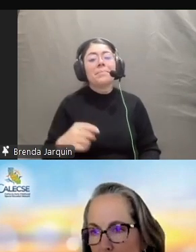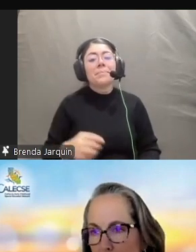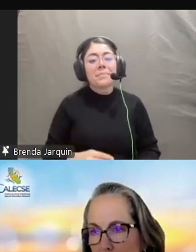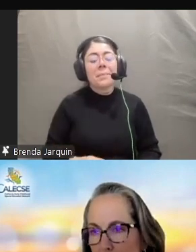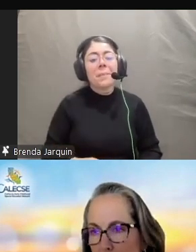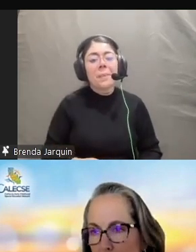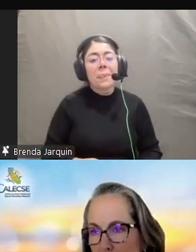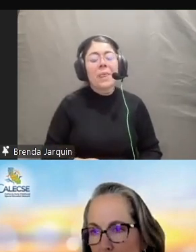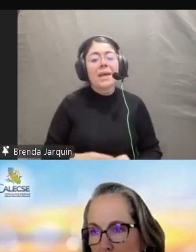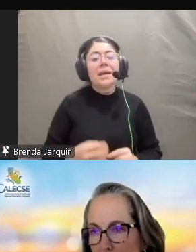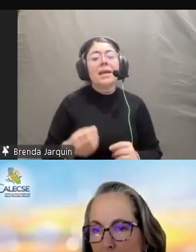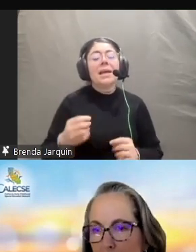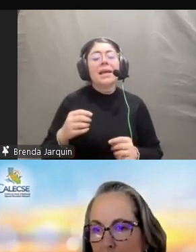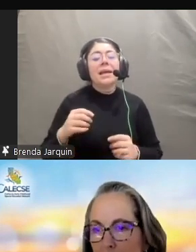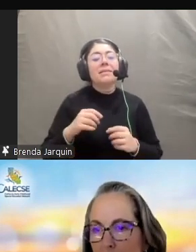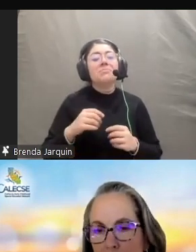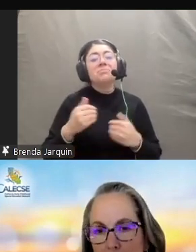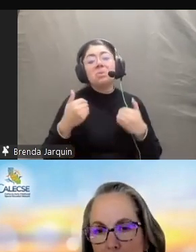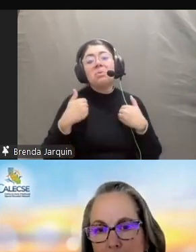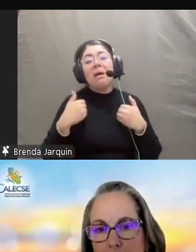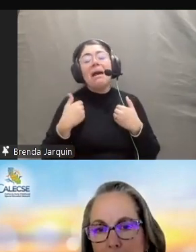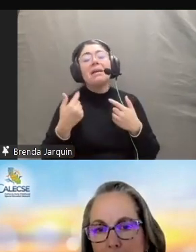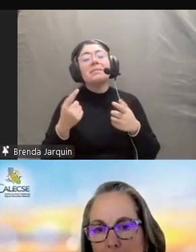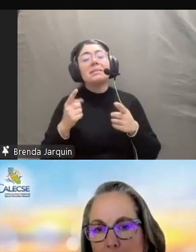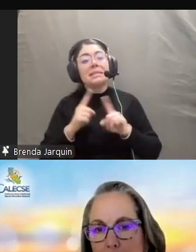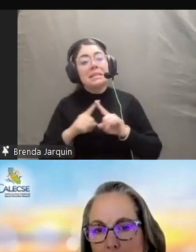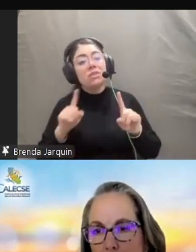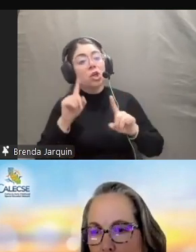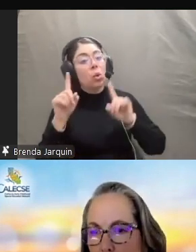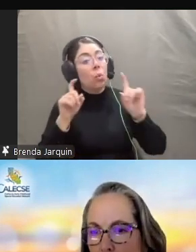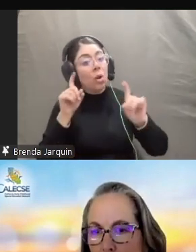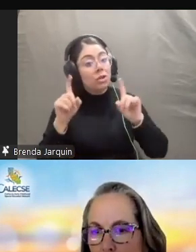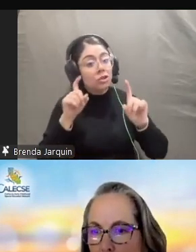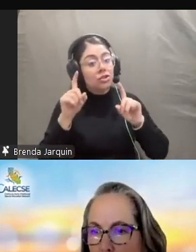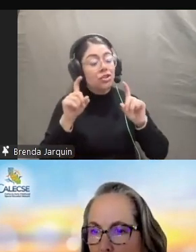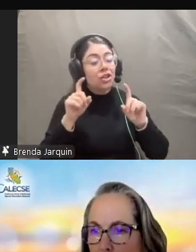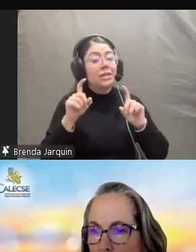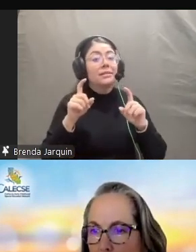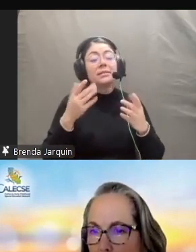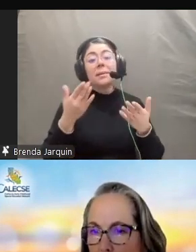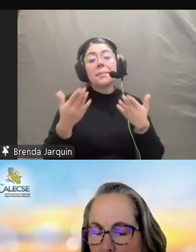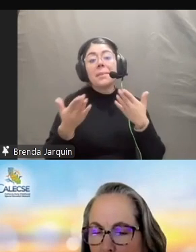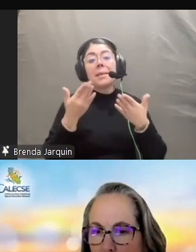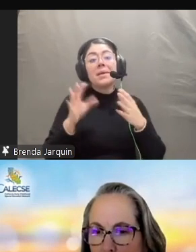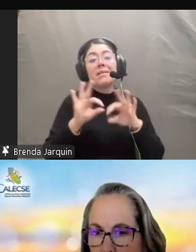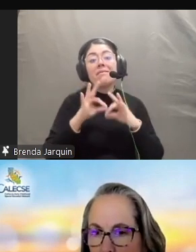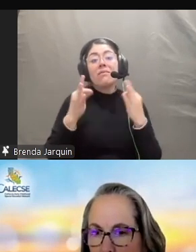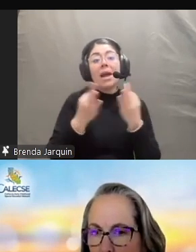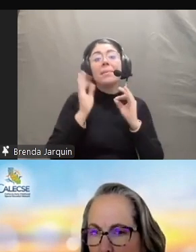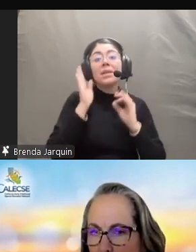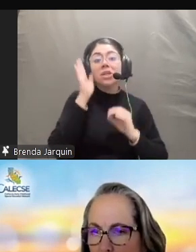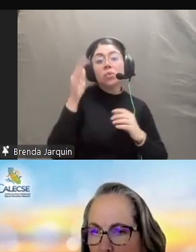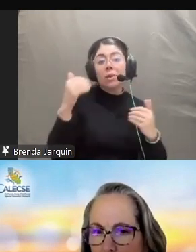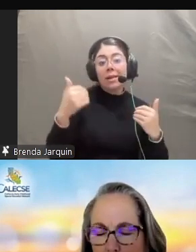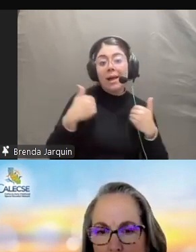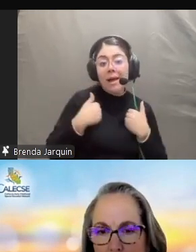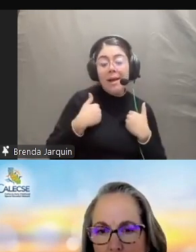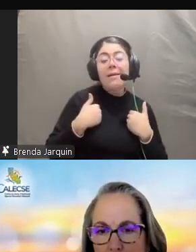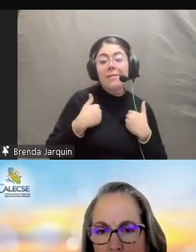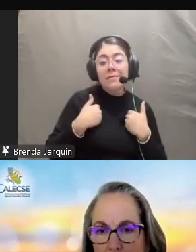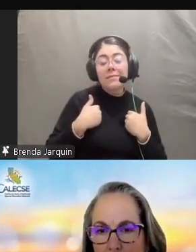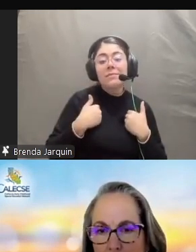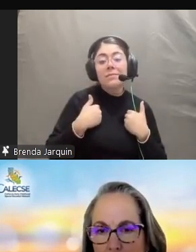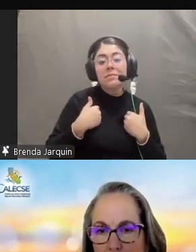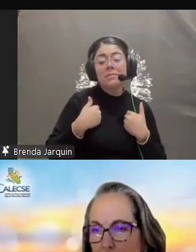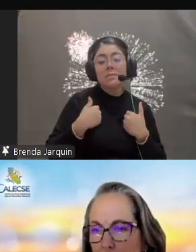transition FAQs. Part of your interagency agreement is really looking not only at the services in Part C, but a key